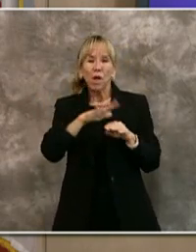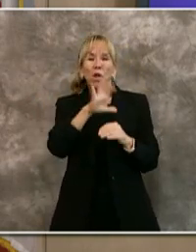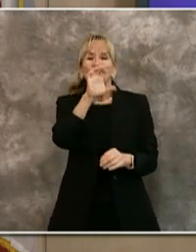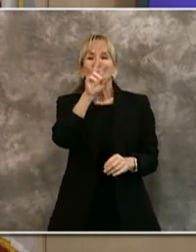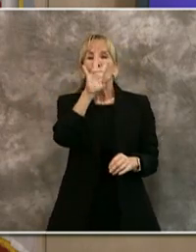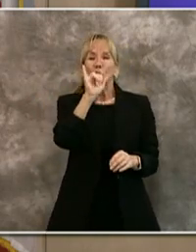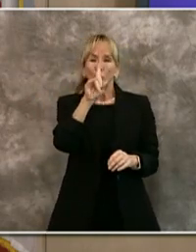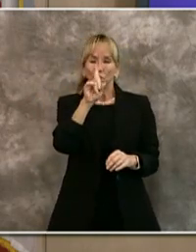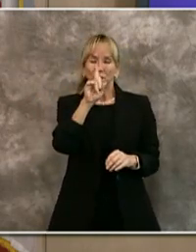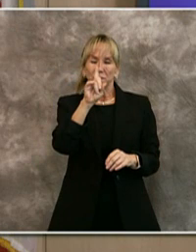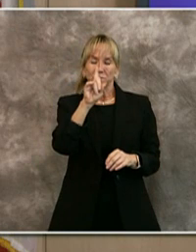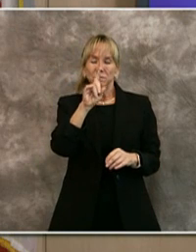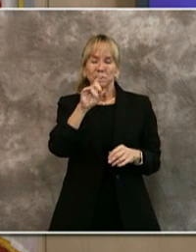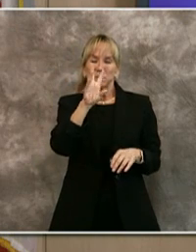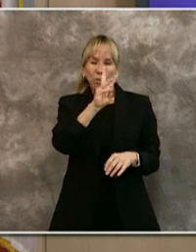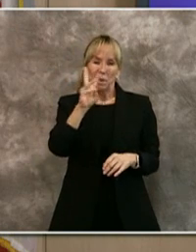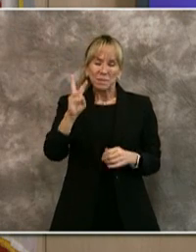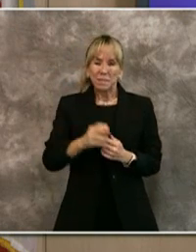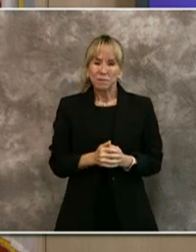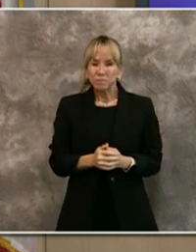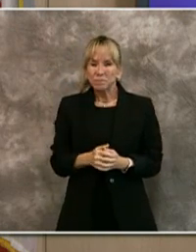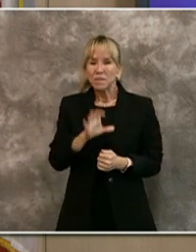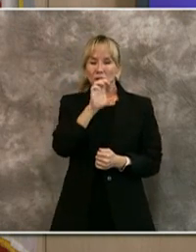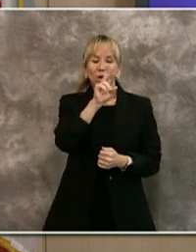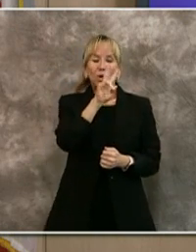COVID website at